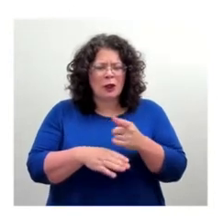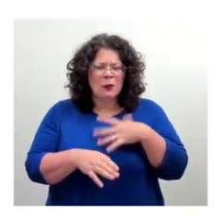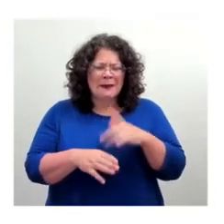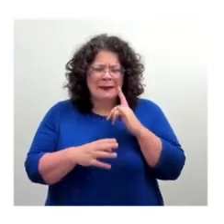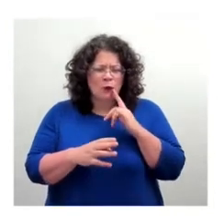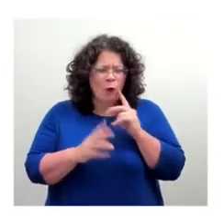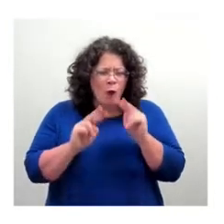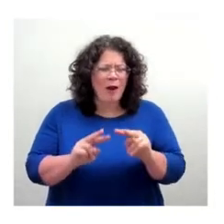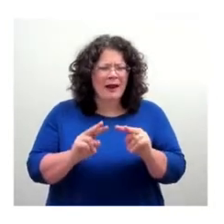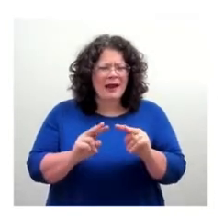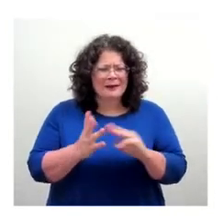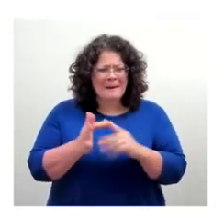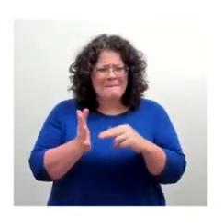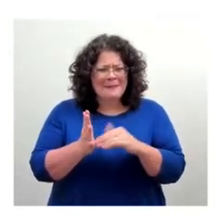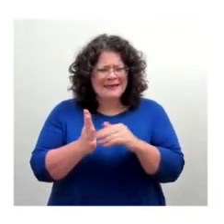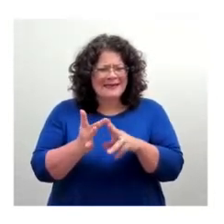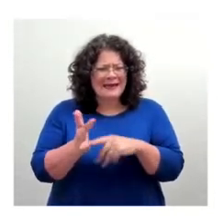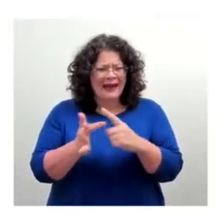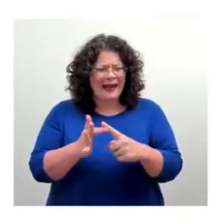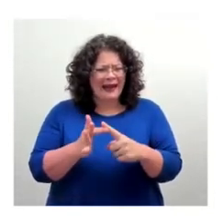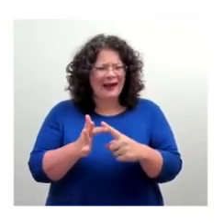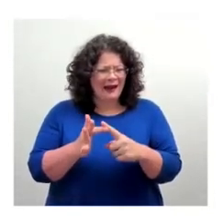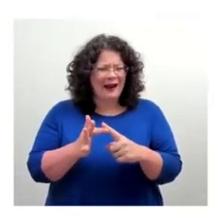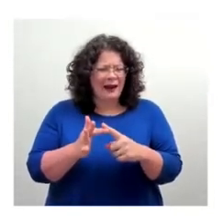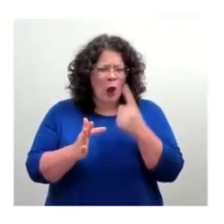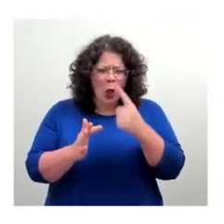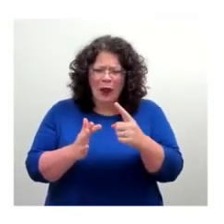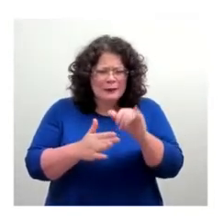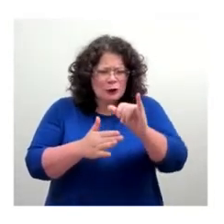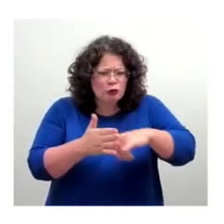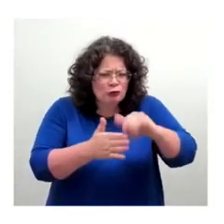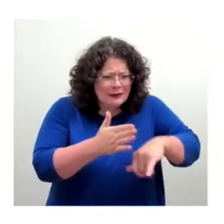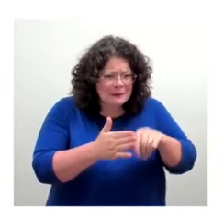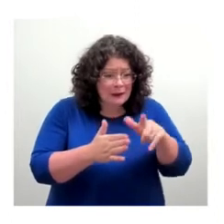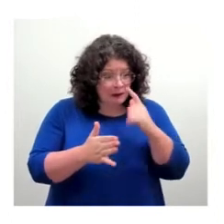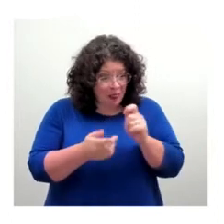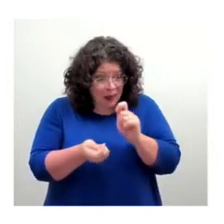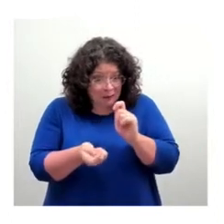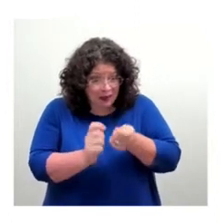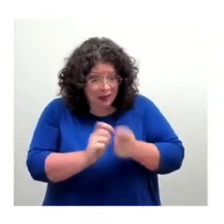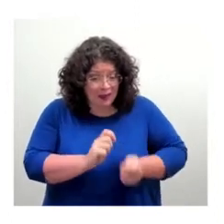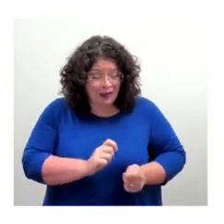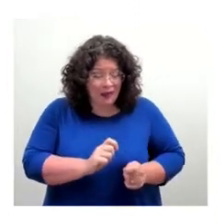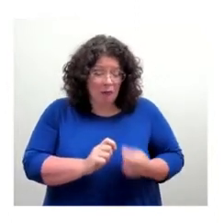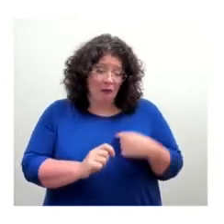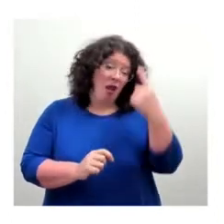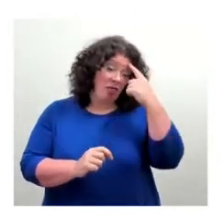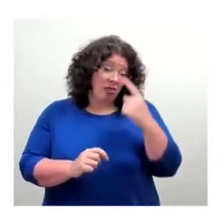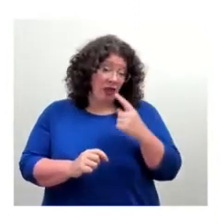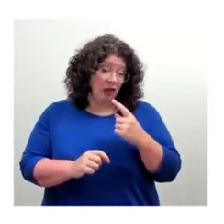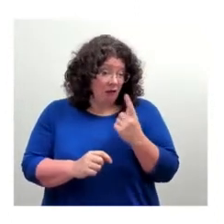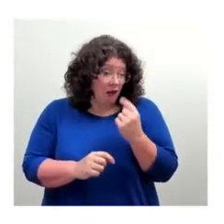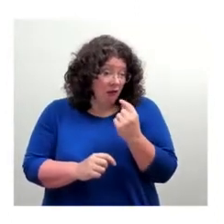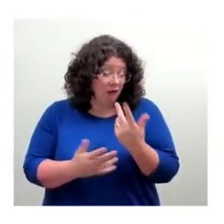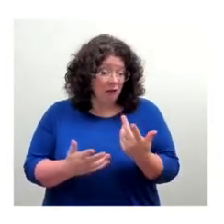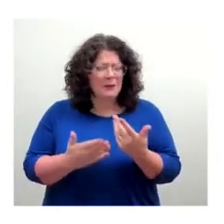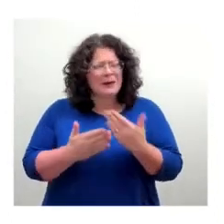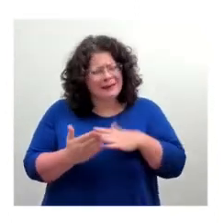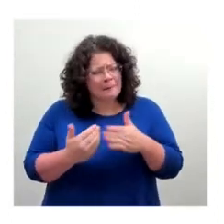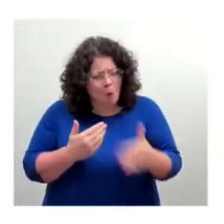providers. Yeah. I mean, the number of times I've answered questions about Friends. Why doesn't Friends have